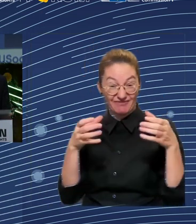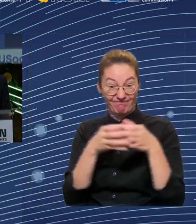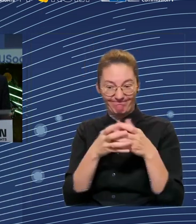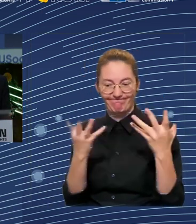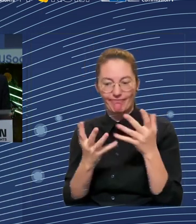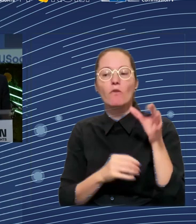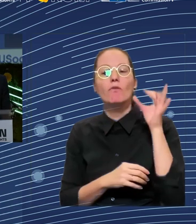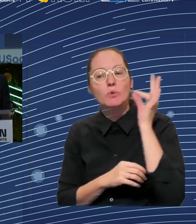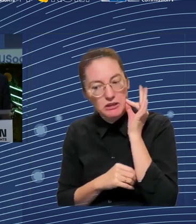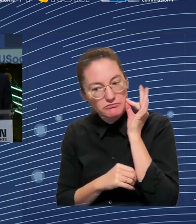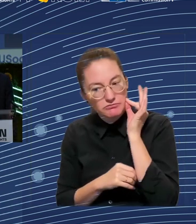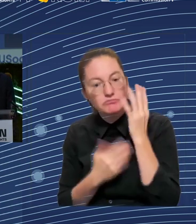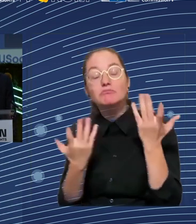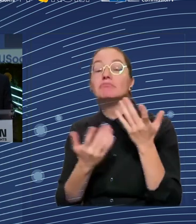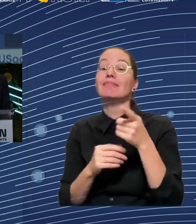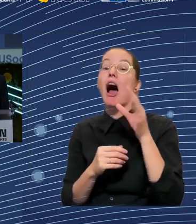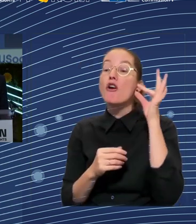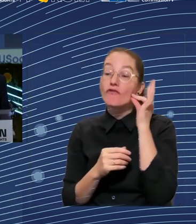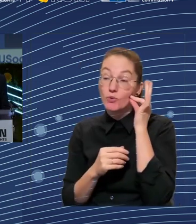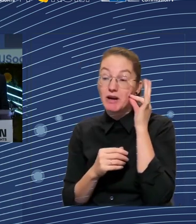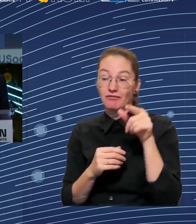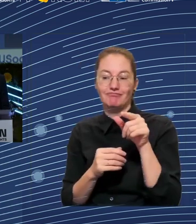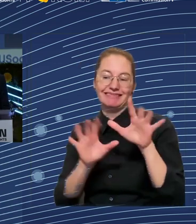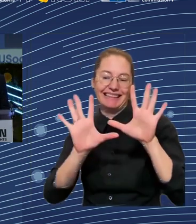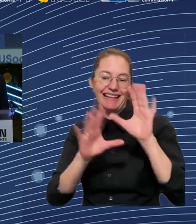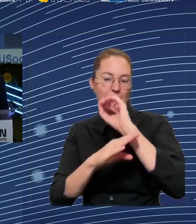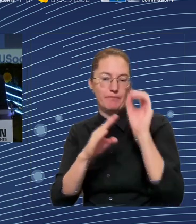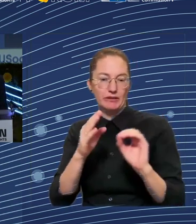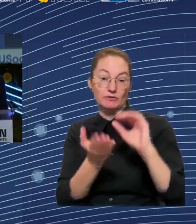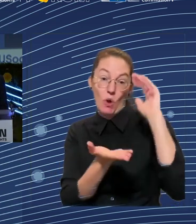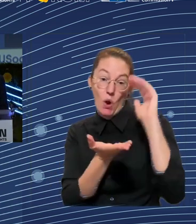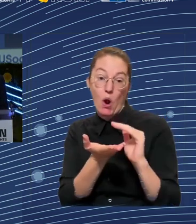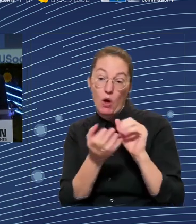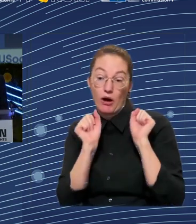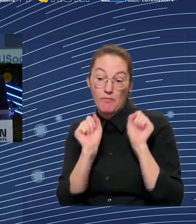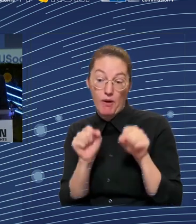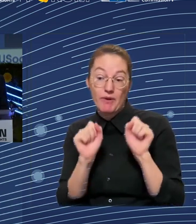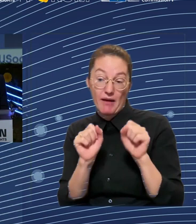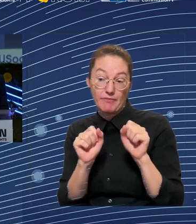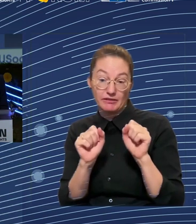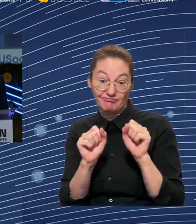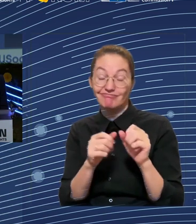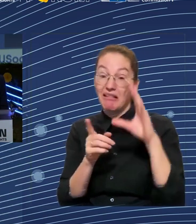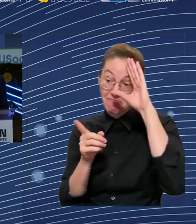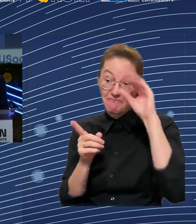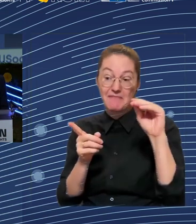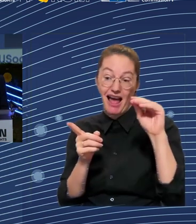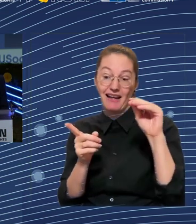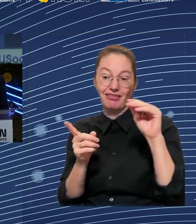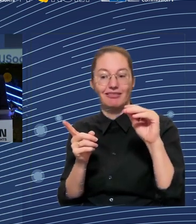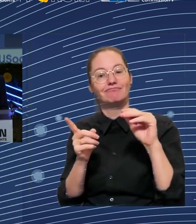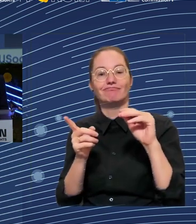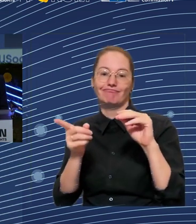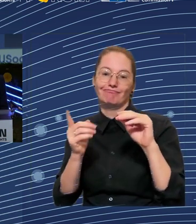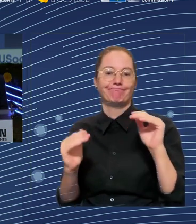on mothers. The other groups that we highlight in the report are those who have achieved at most a lower secondary